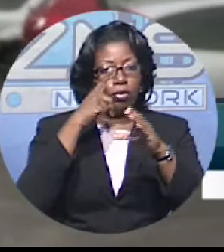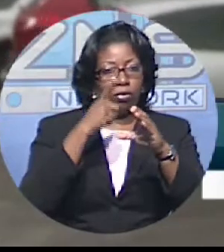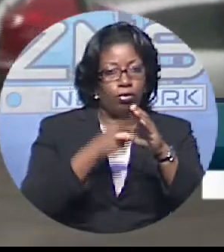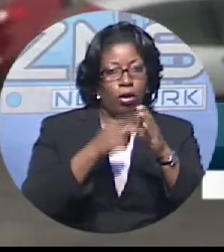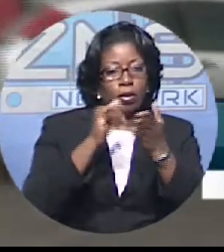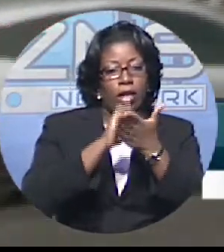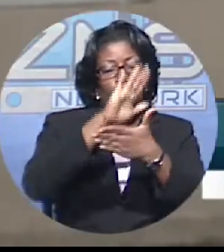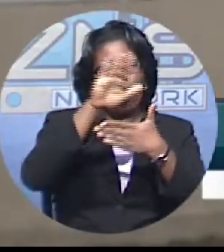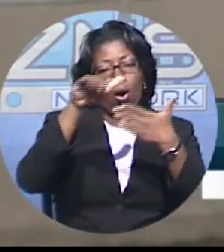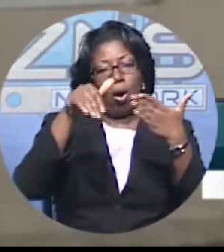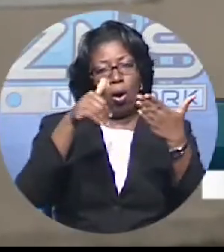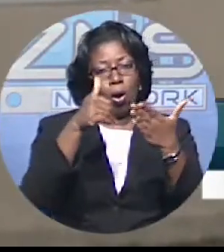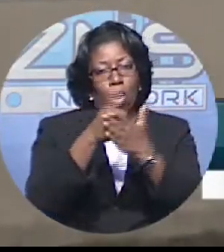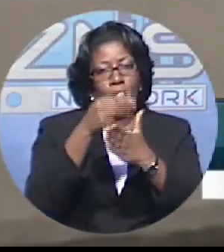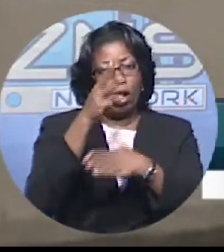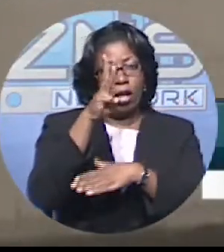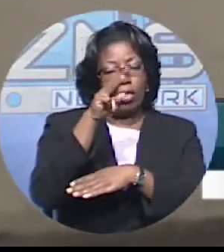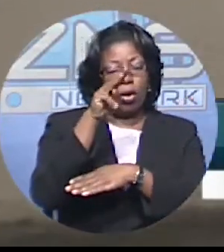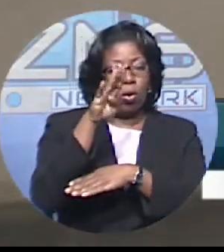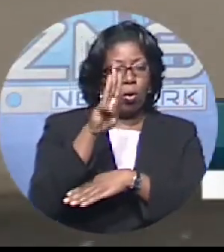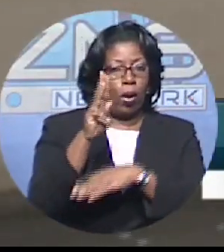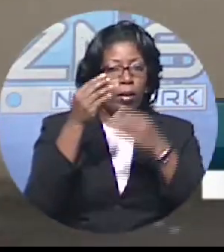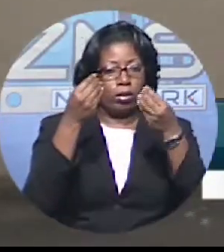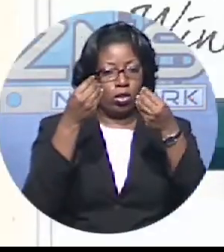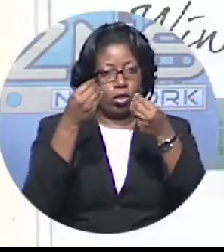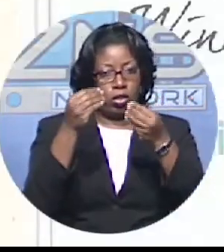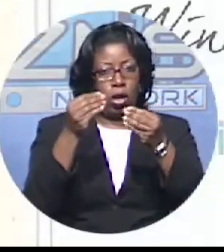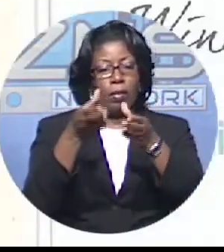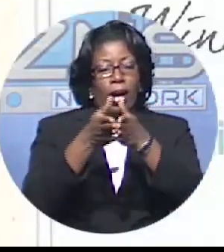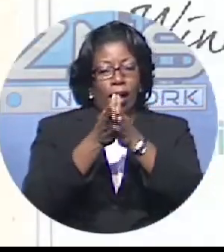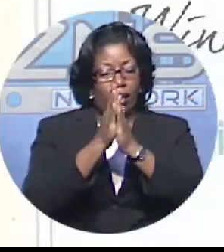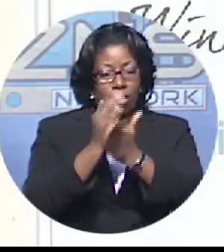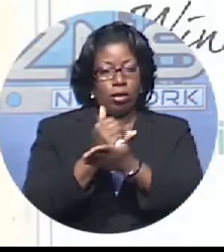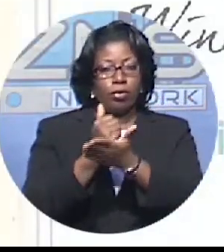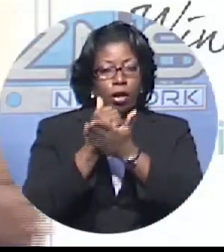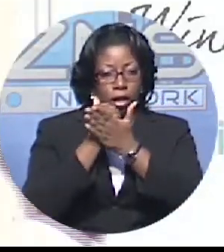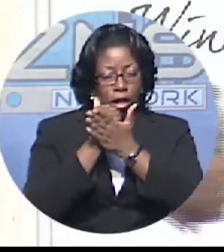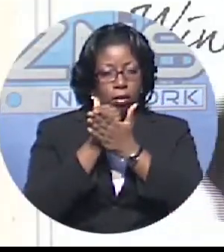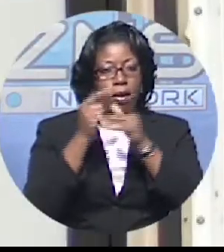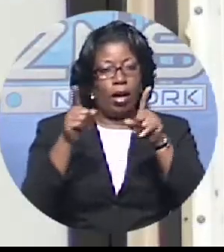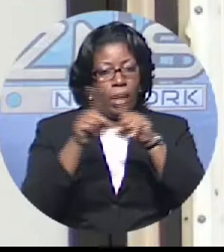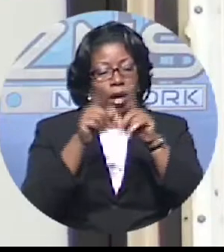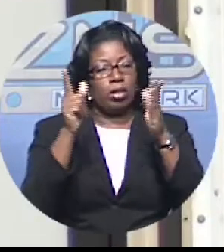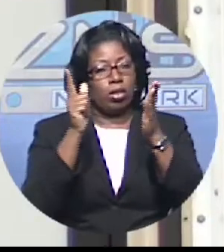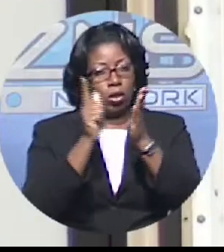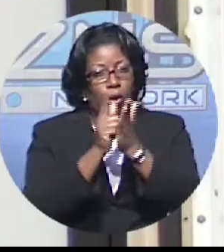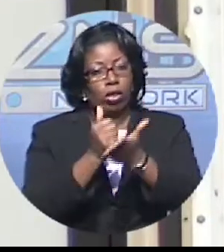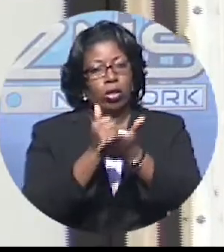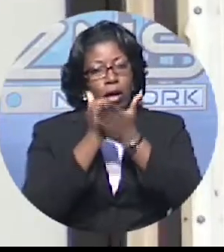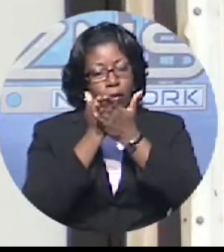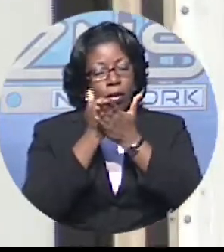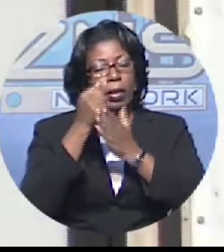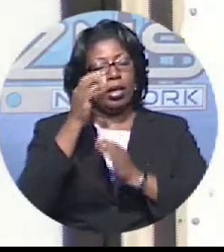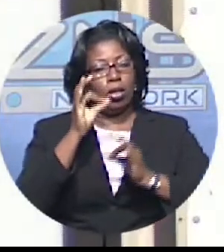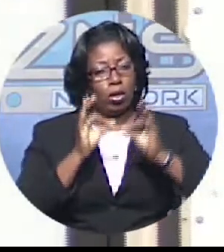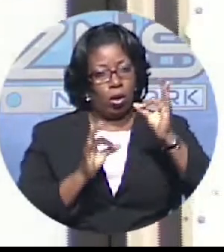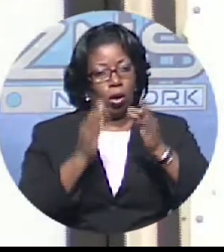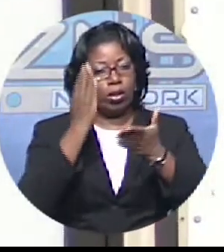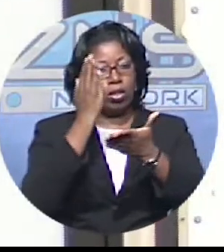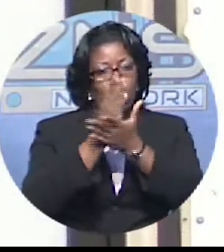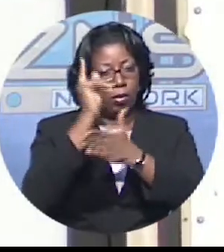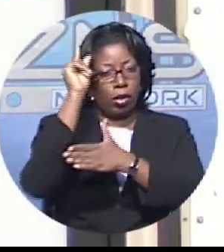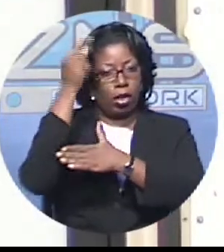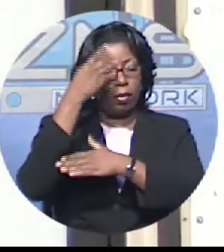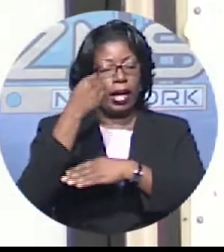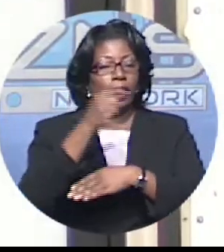of the major web shop operators have retained his services to help them wage a major battle in the courts to prevent the government and the police